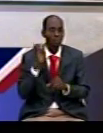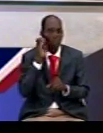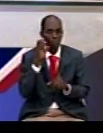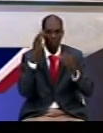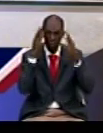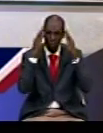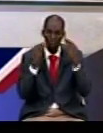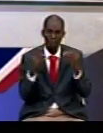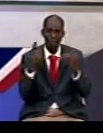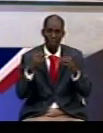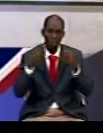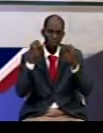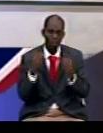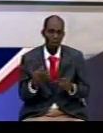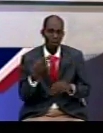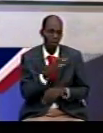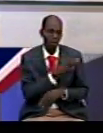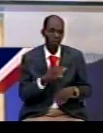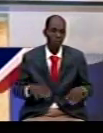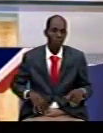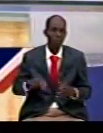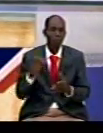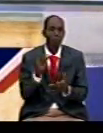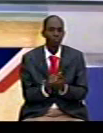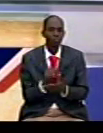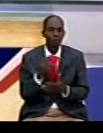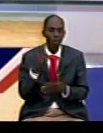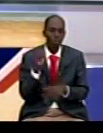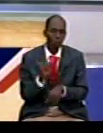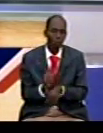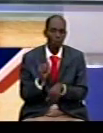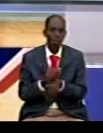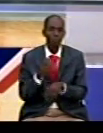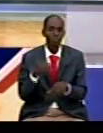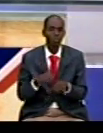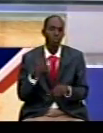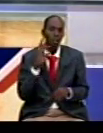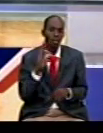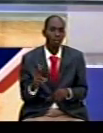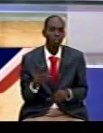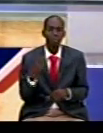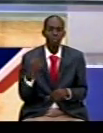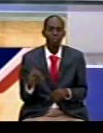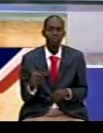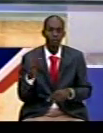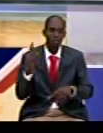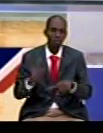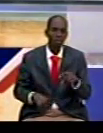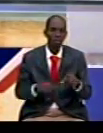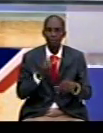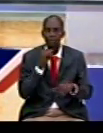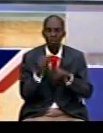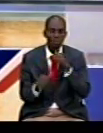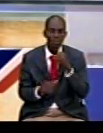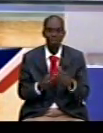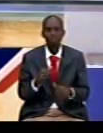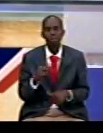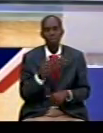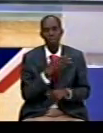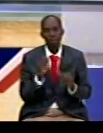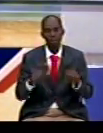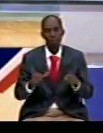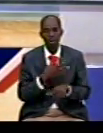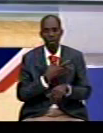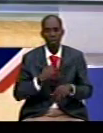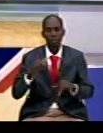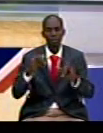power of Christ that worked in her the undeniable and